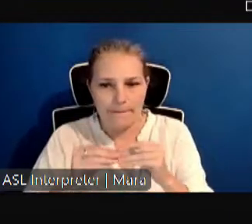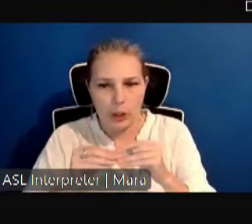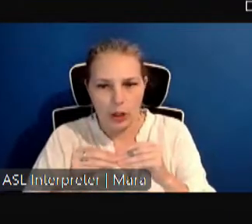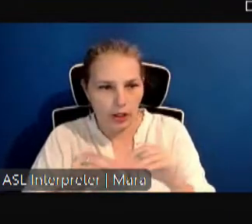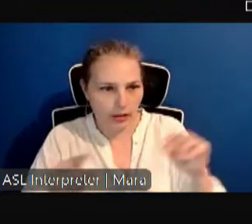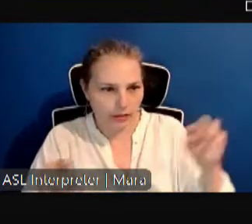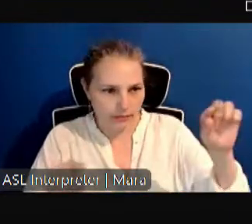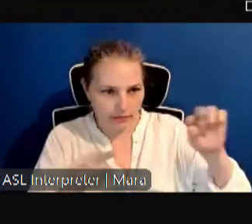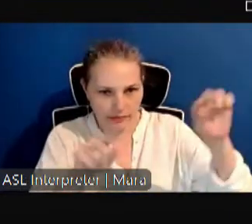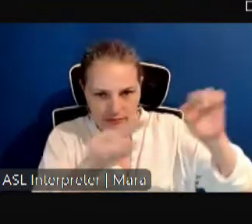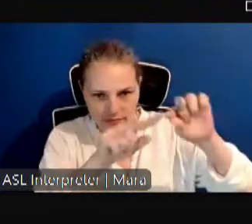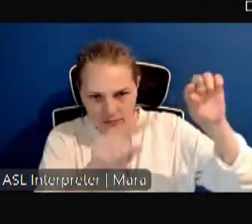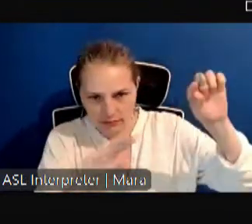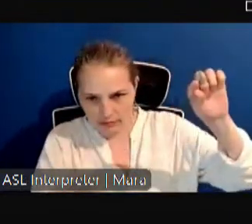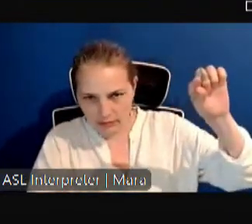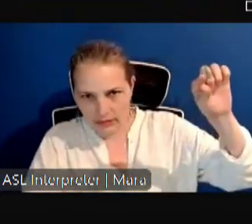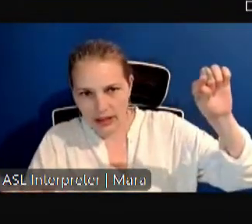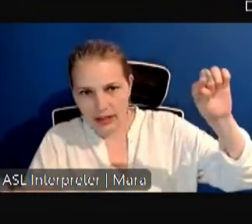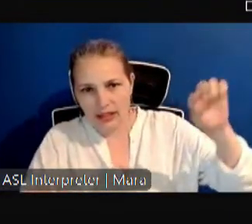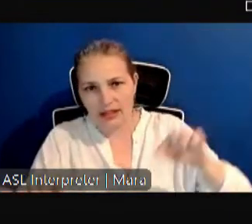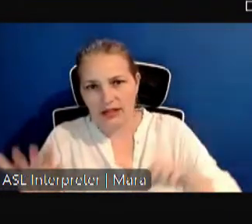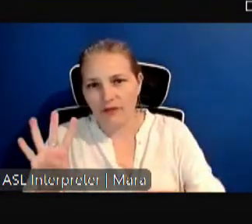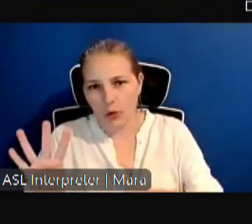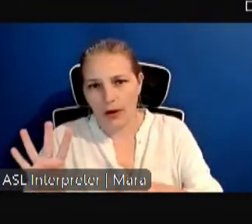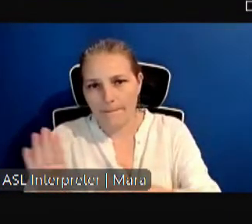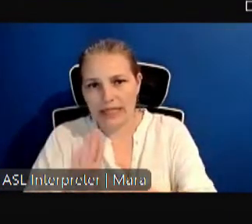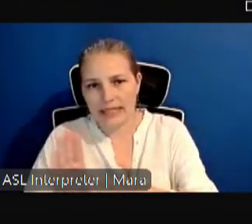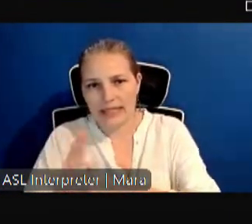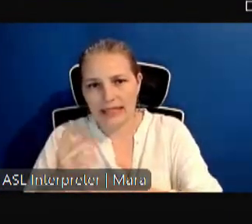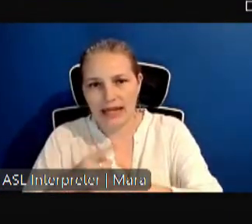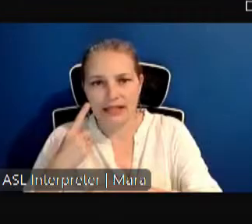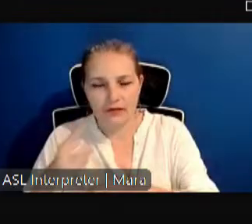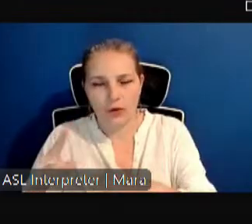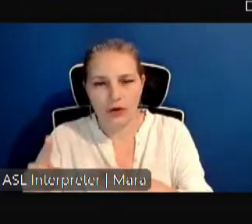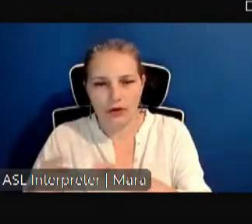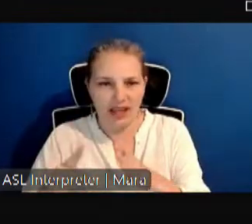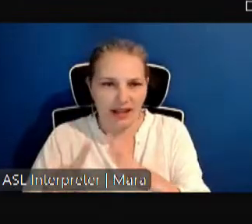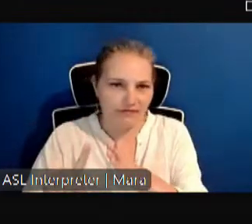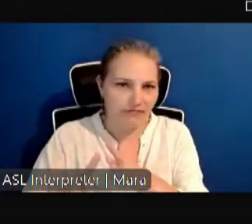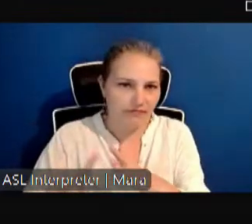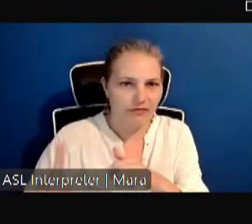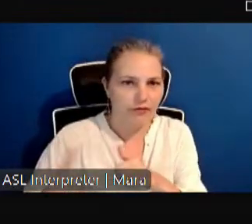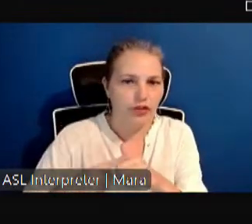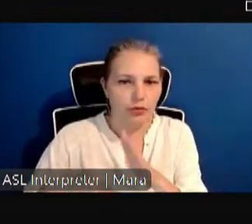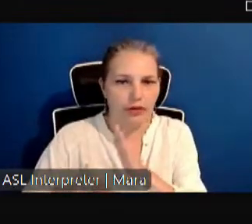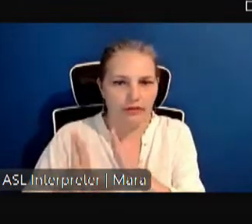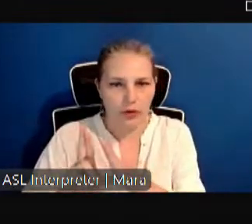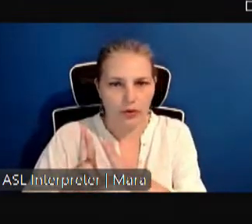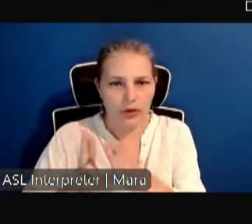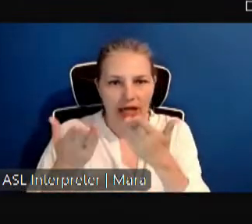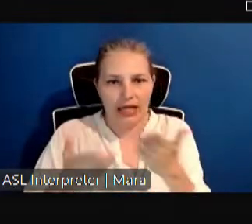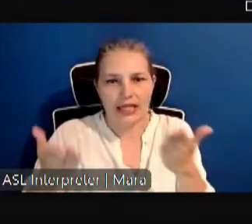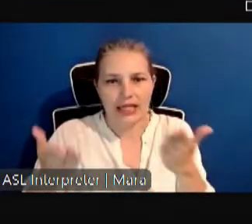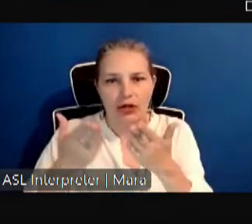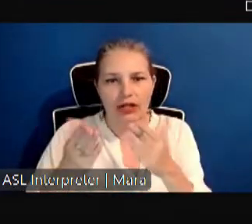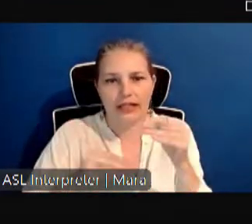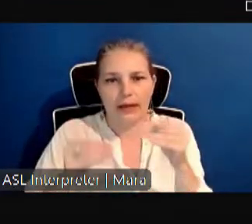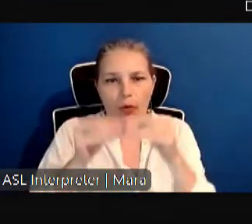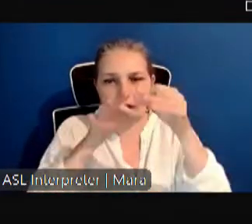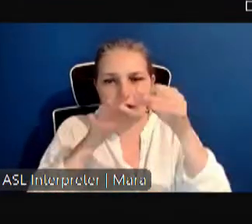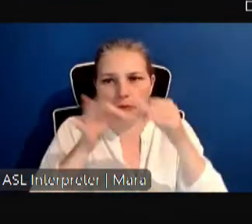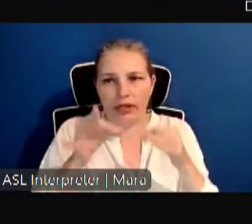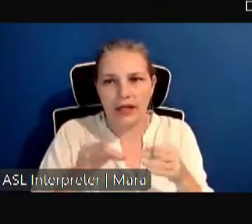business days for initial reviews. And if we could go to the next slide, please. Here's a more detailed breakdown of those numbers